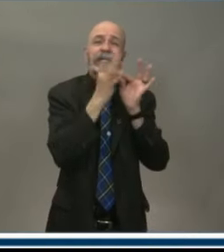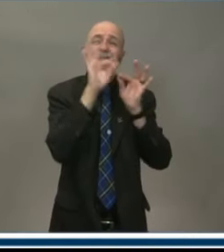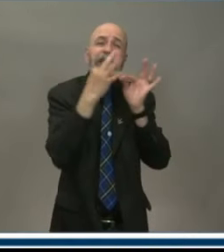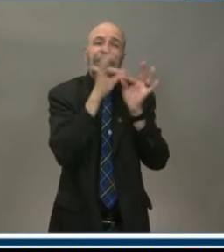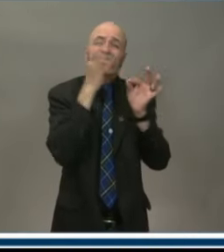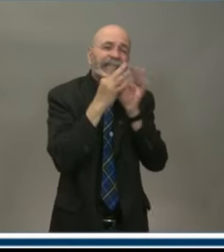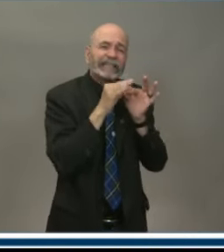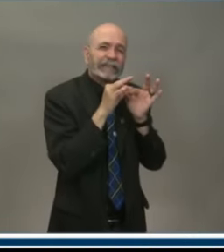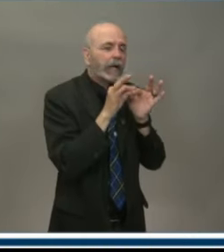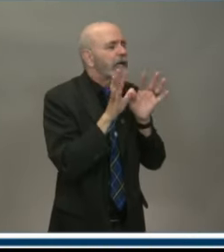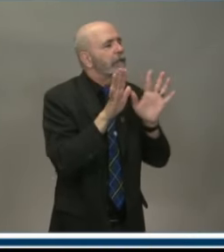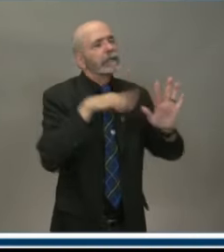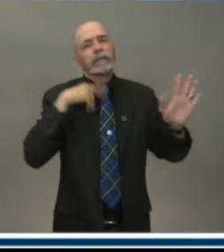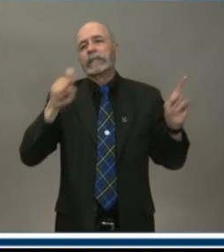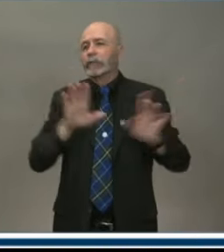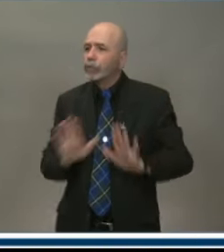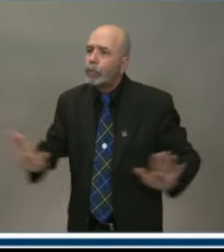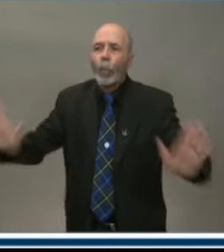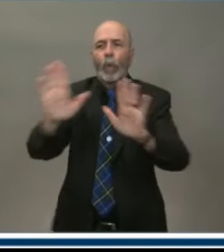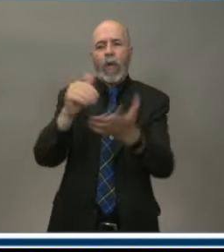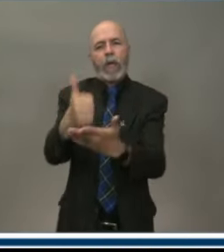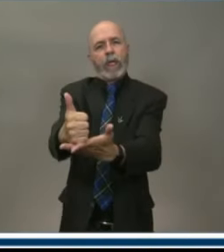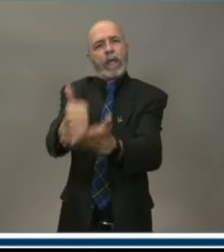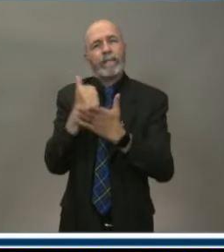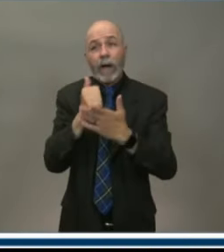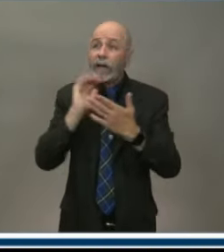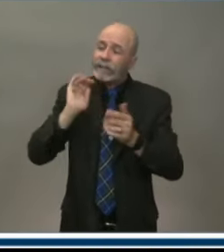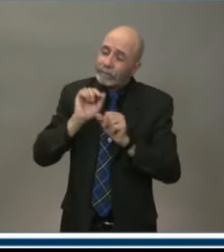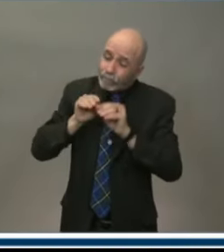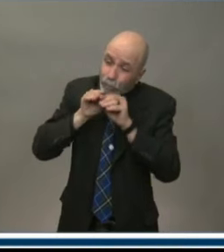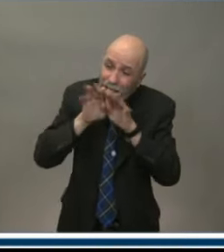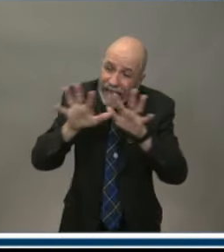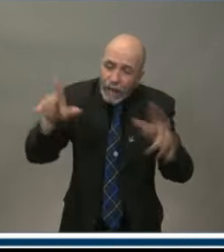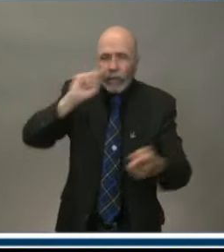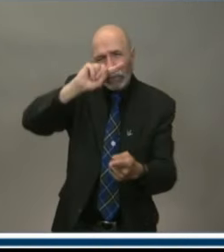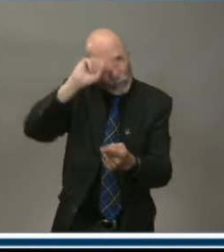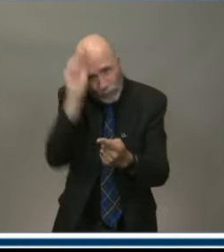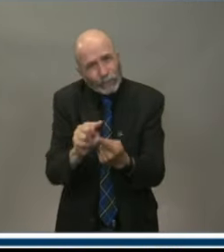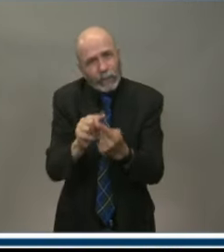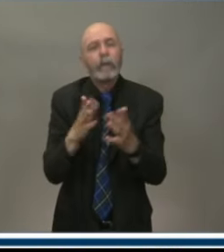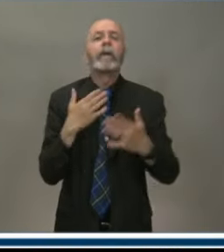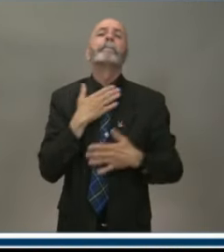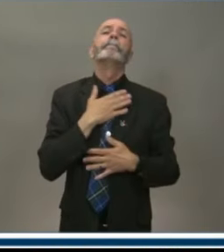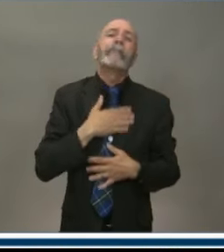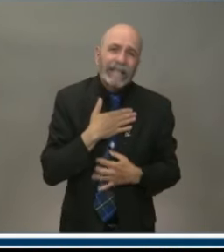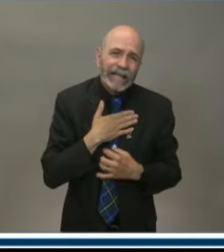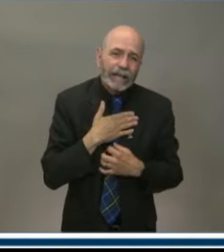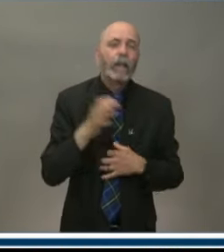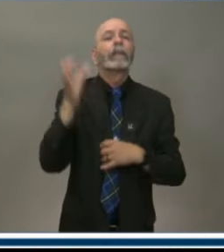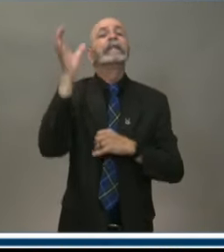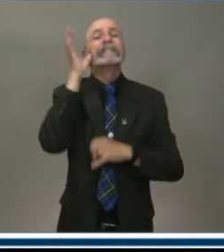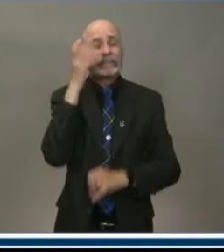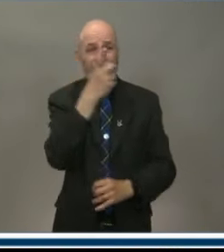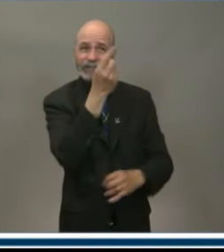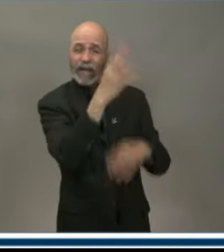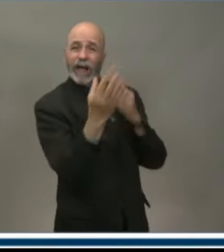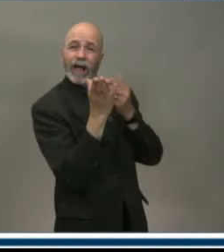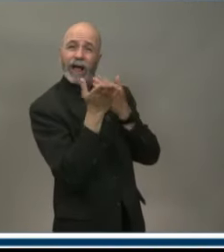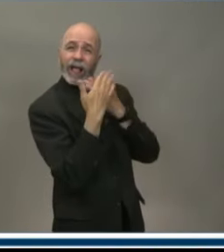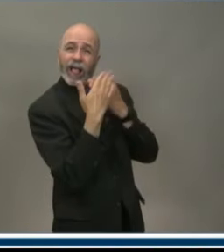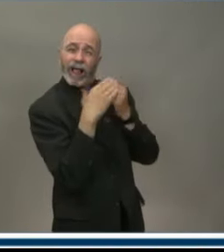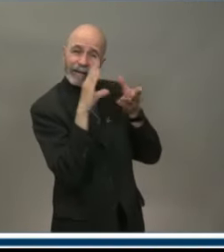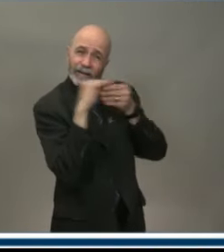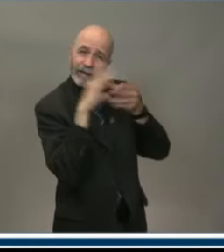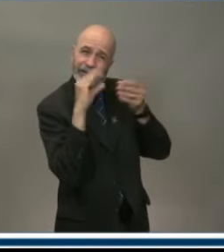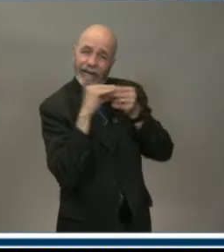to continue to reduce the spread. We need you to continue to follow the protocols. Keep your distance, wash your hands,